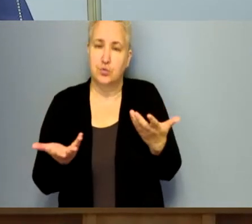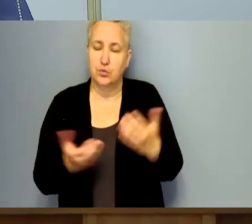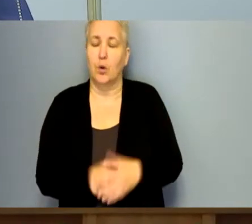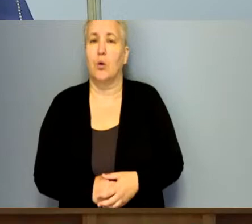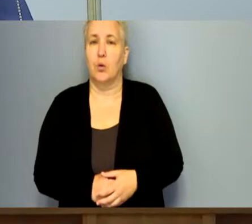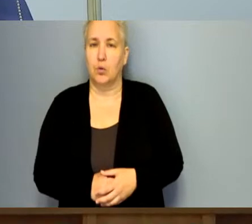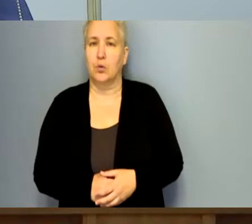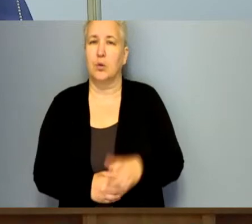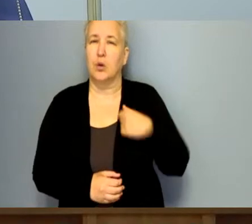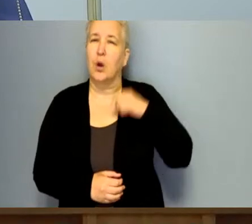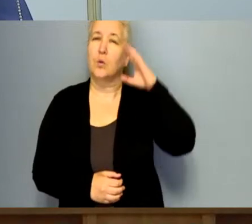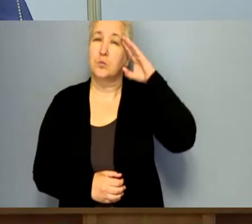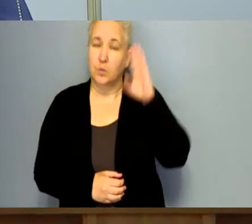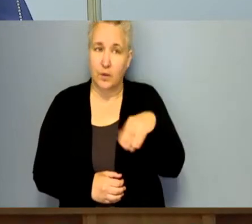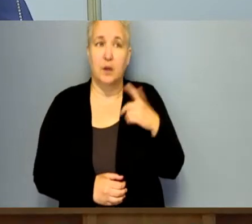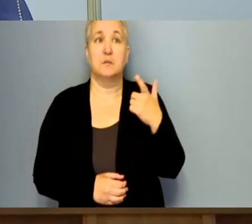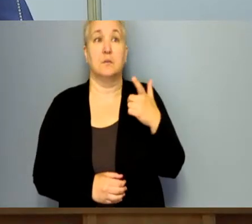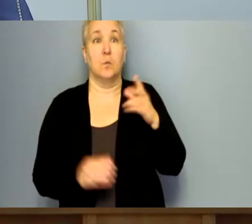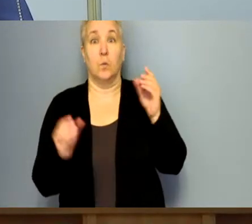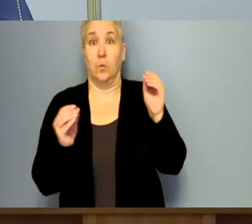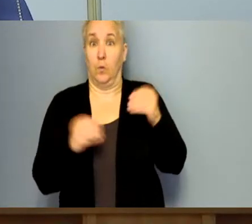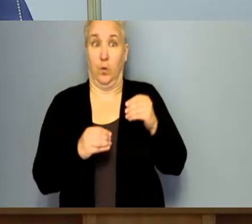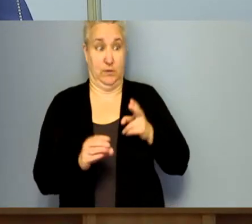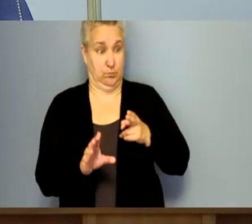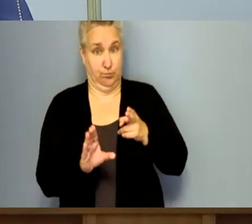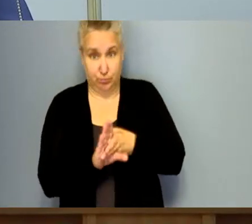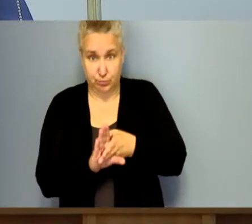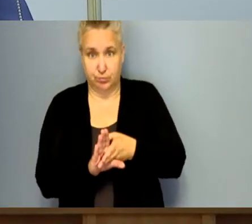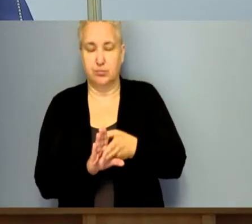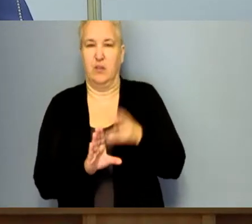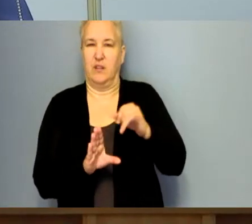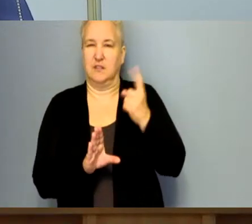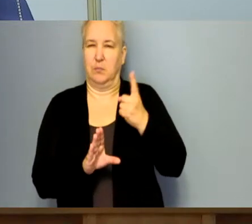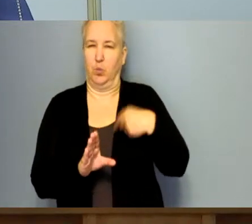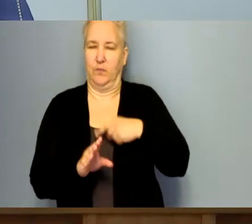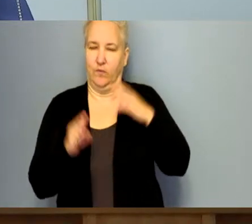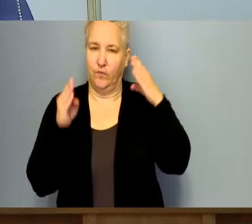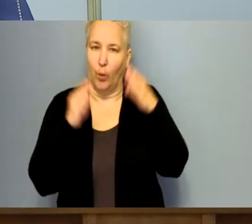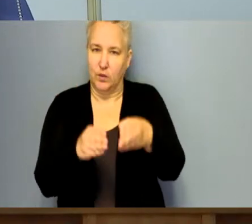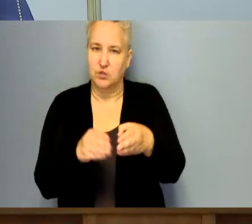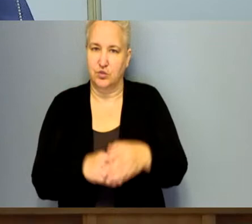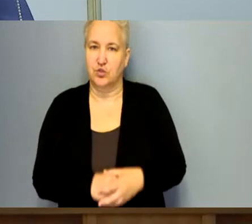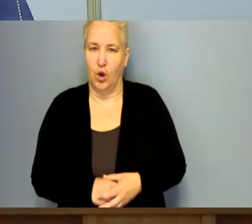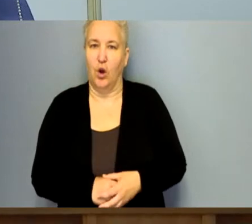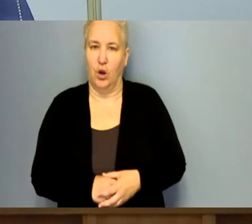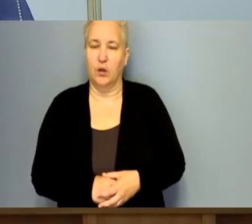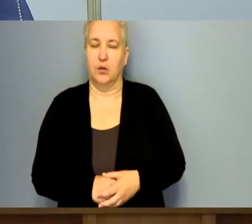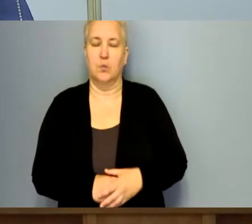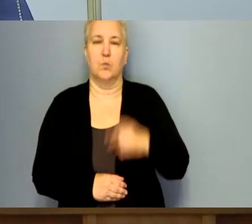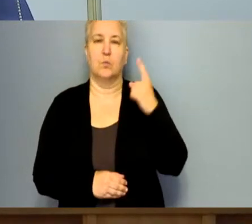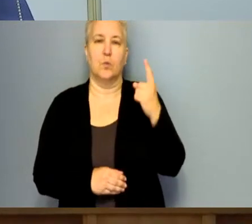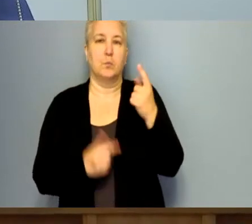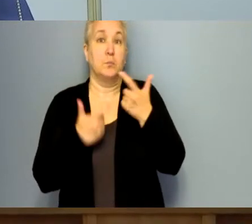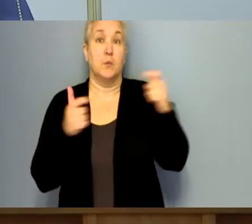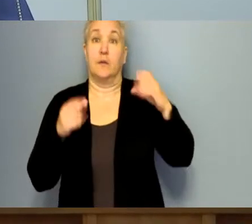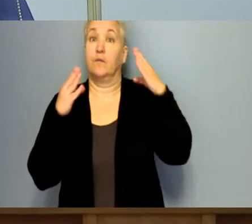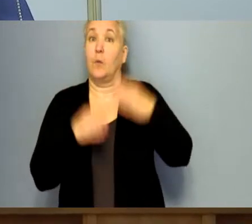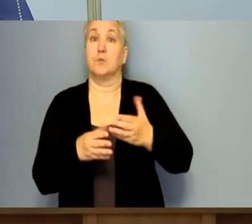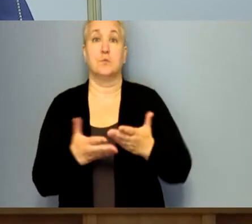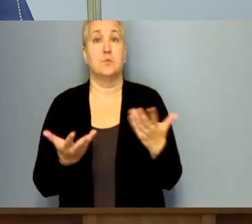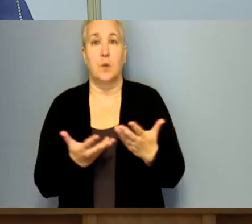And I know that coming into this office, it was one of the things that was being focused on. One of the main focus was to get